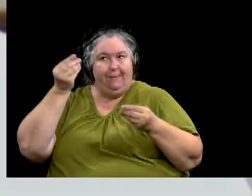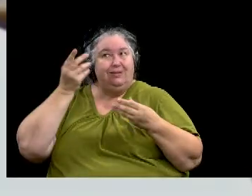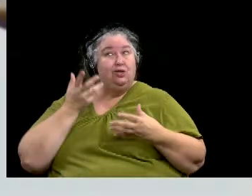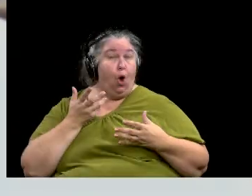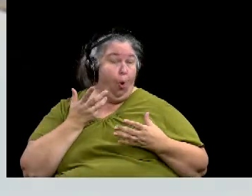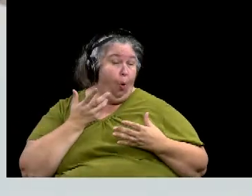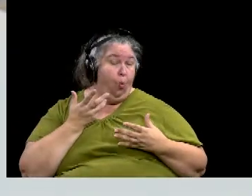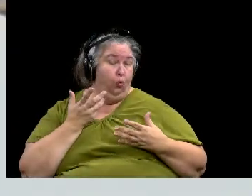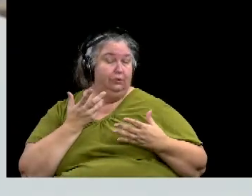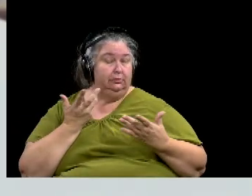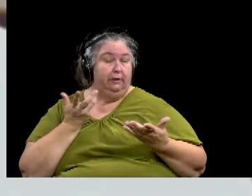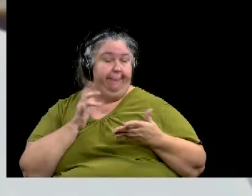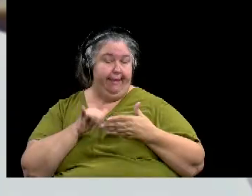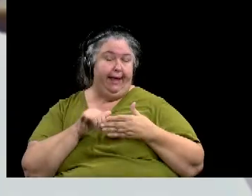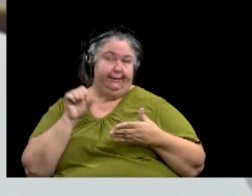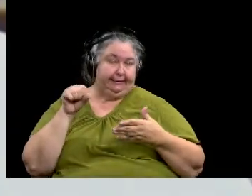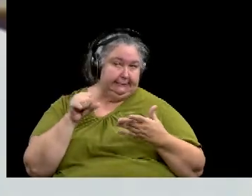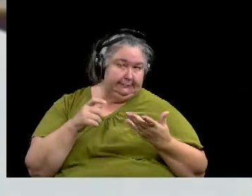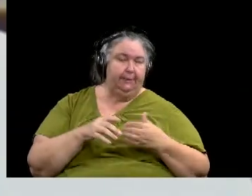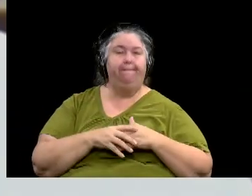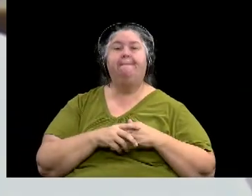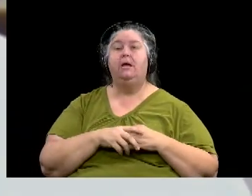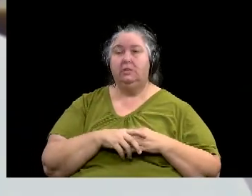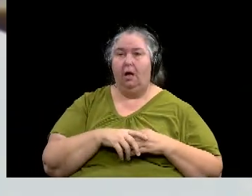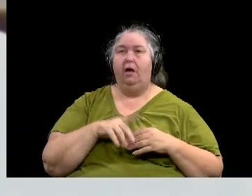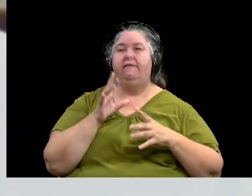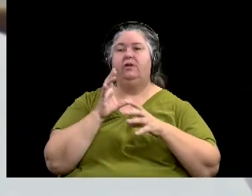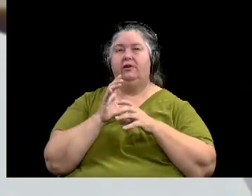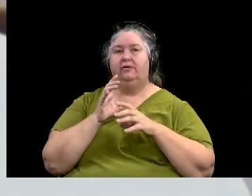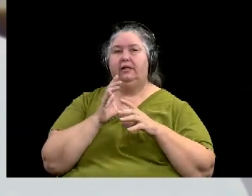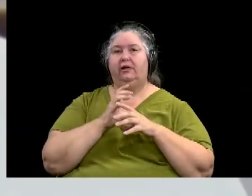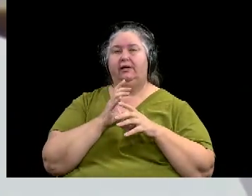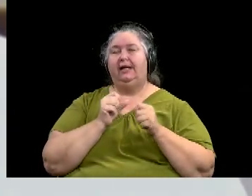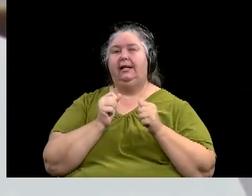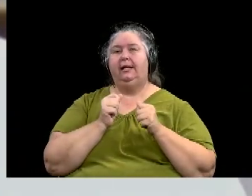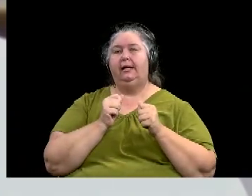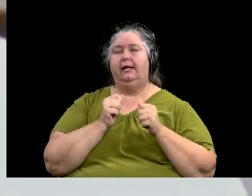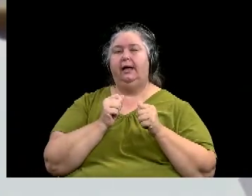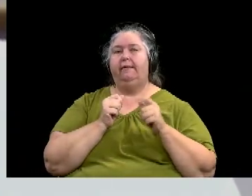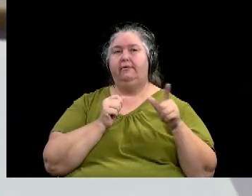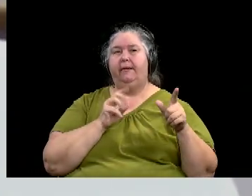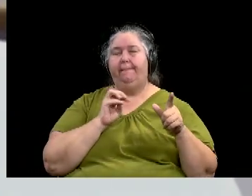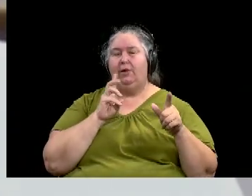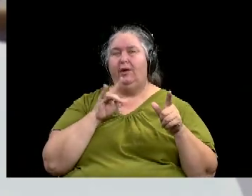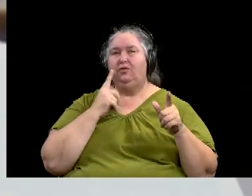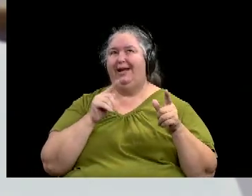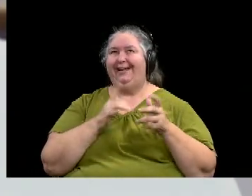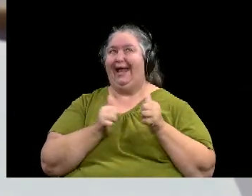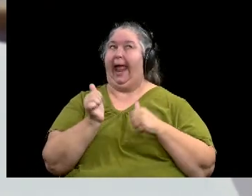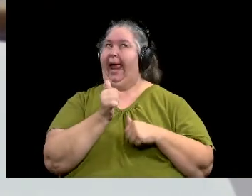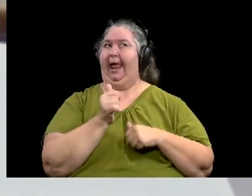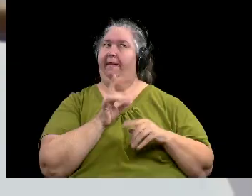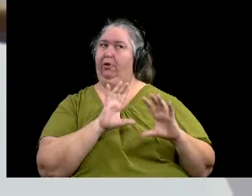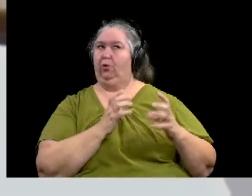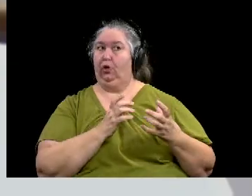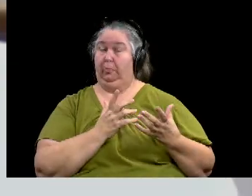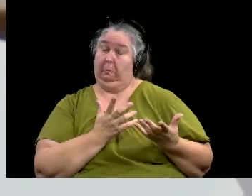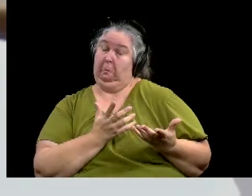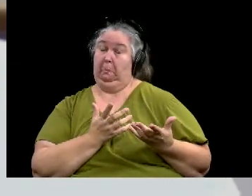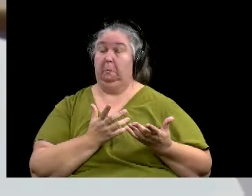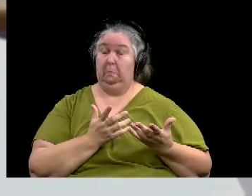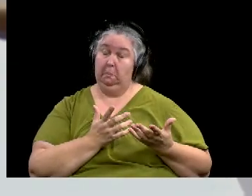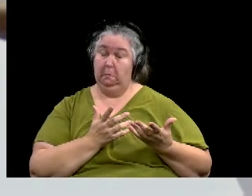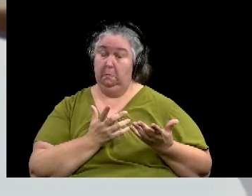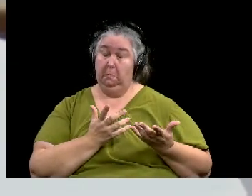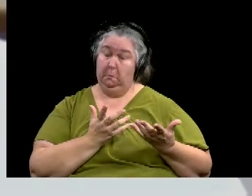getting out ahead of the group, you know, then it's not by far I mean, in terms of ahead of other